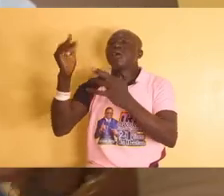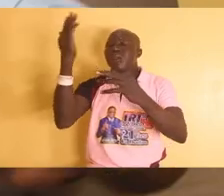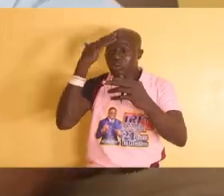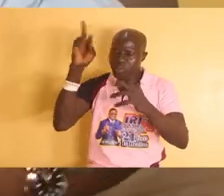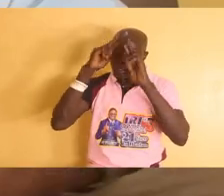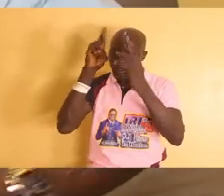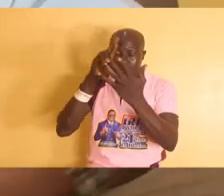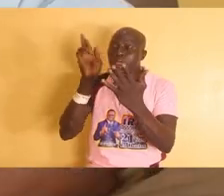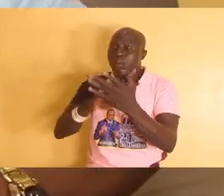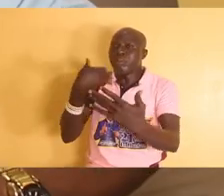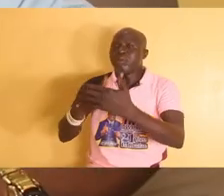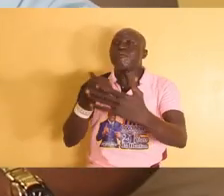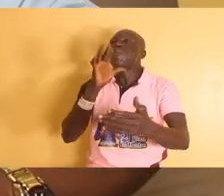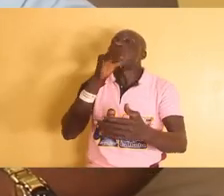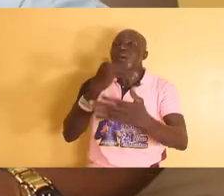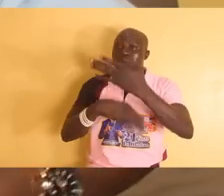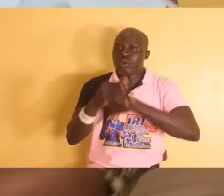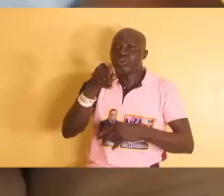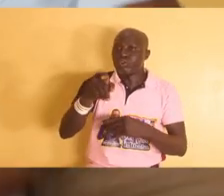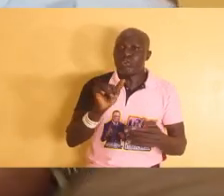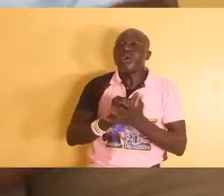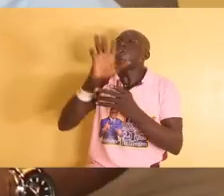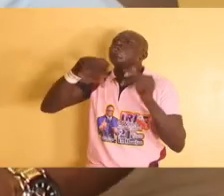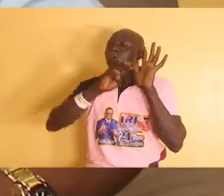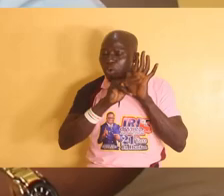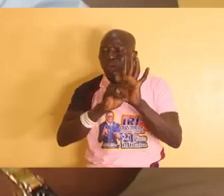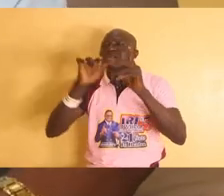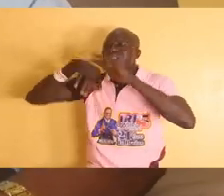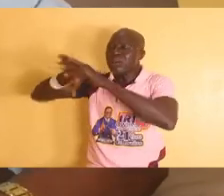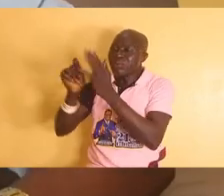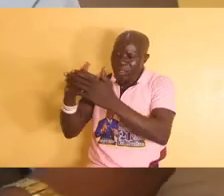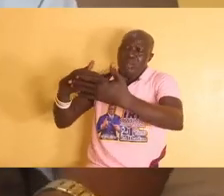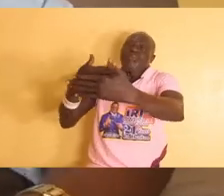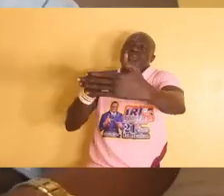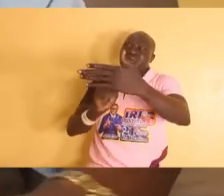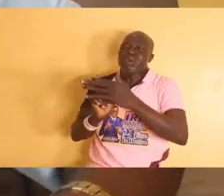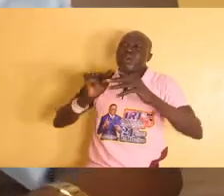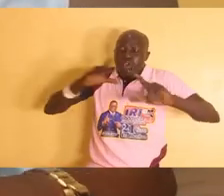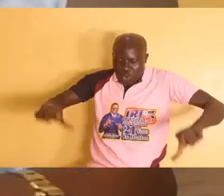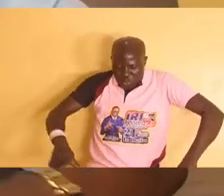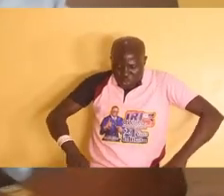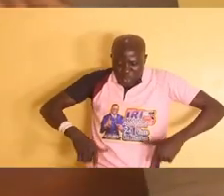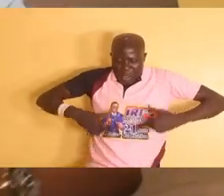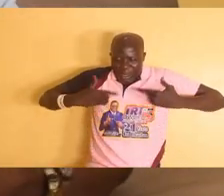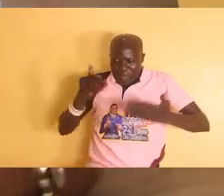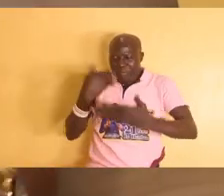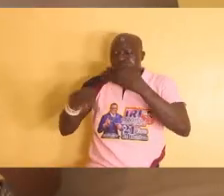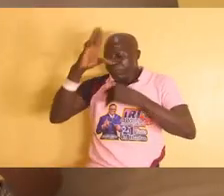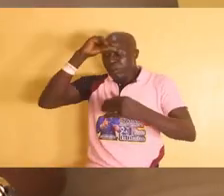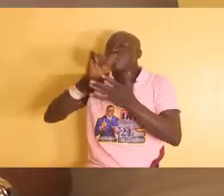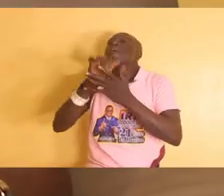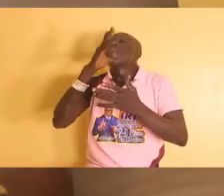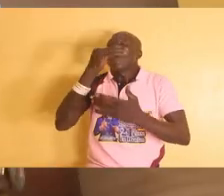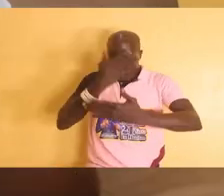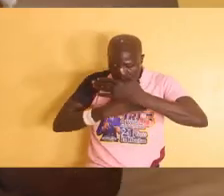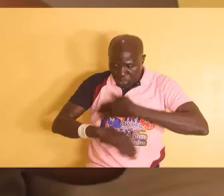I have known you. Before your mother conceived. So your assistant is before your mother conceive you. Ìgbé ayé rẹ